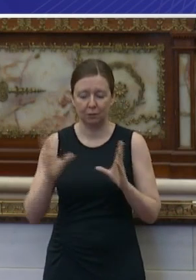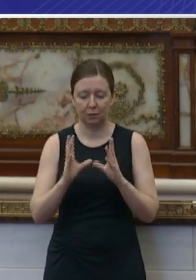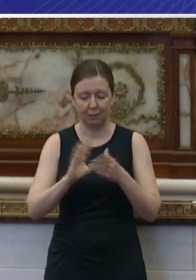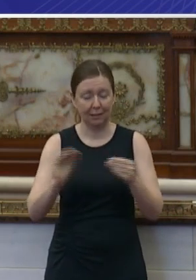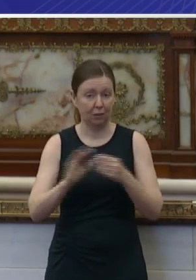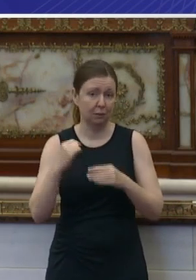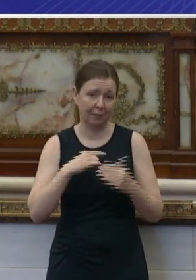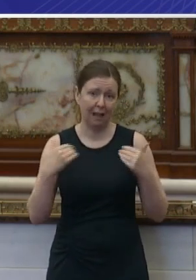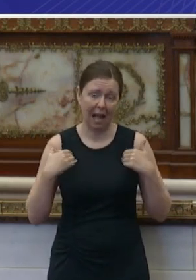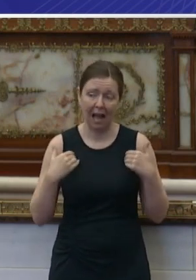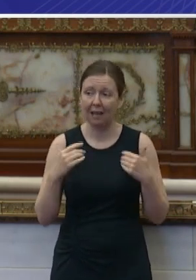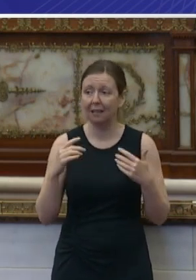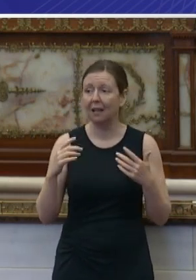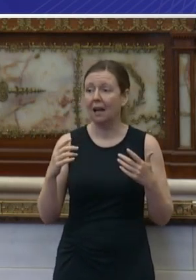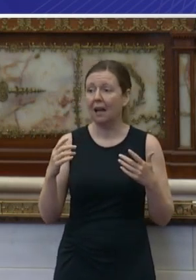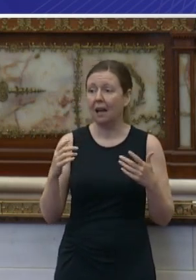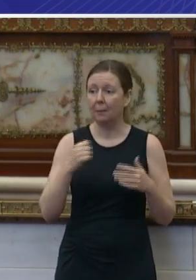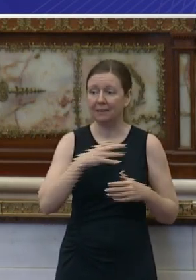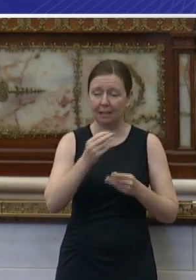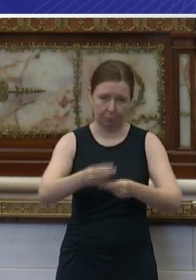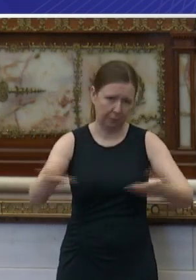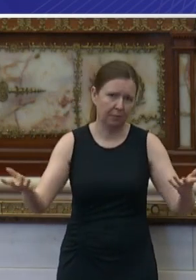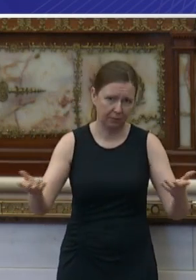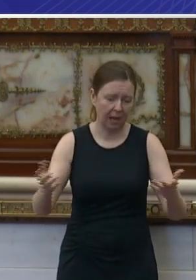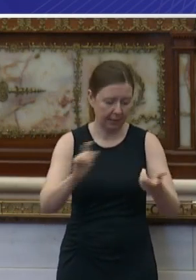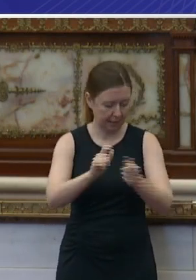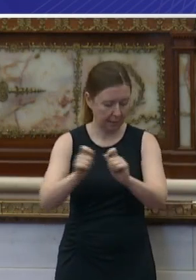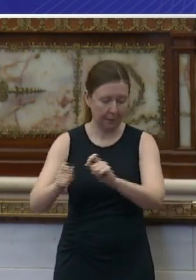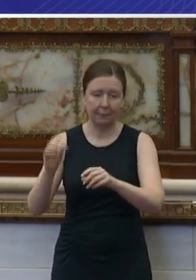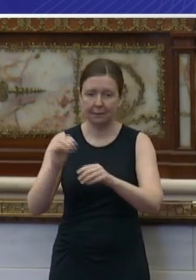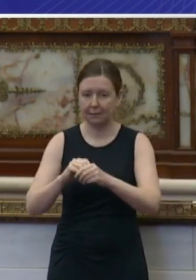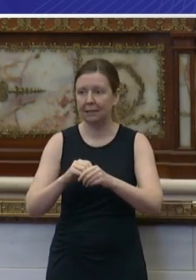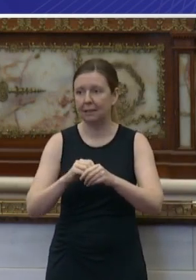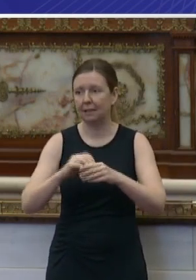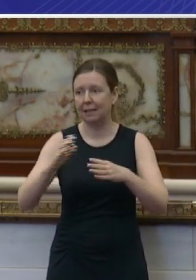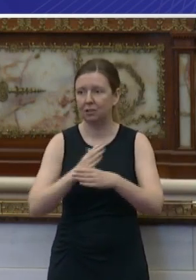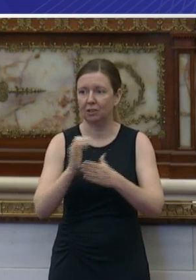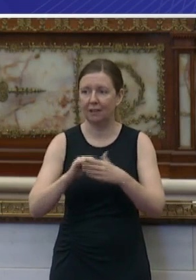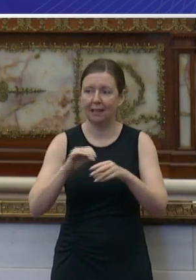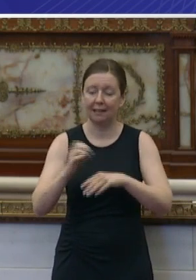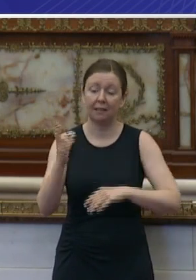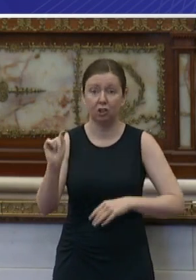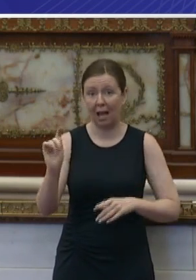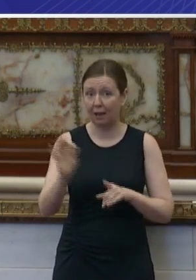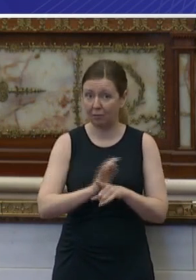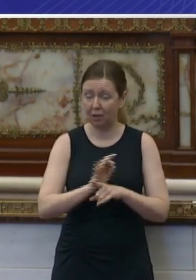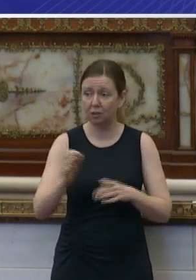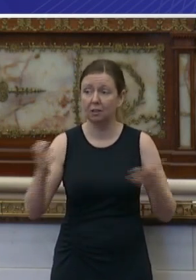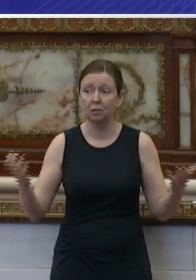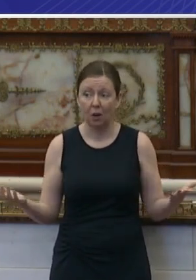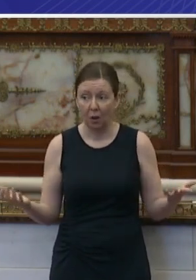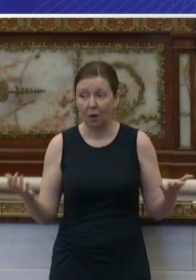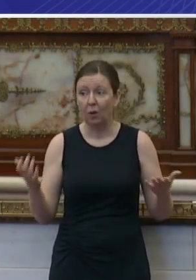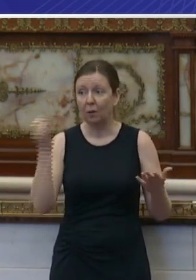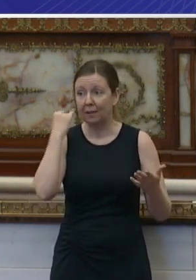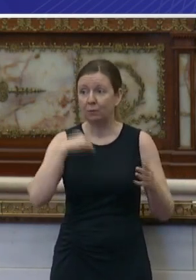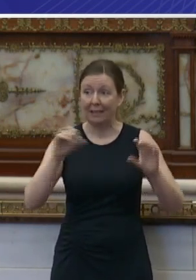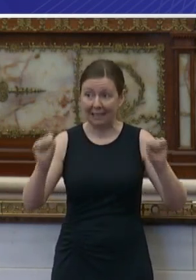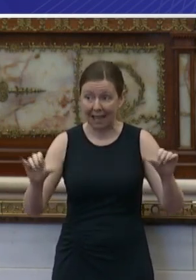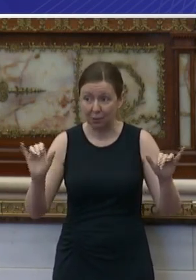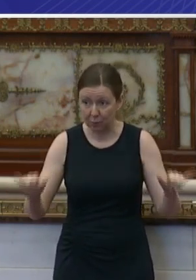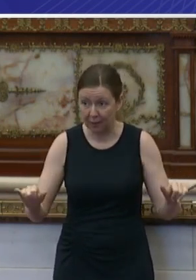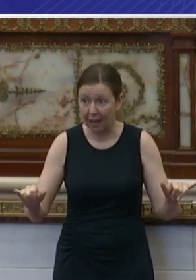had, legislative staff have provided those amendments have shared that in the chat function. So to the extent that's able to be done,